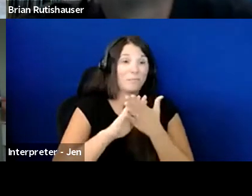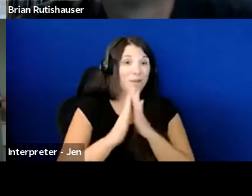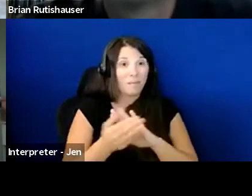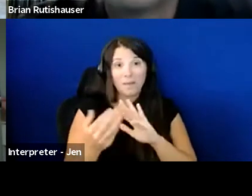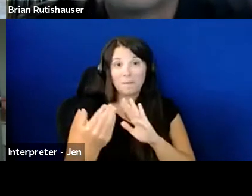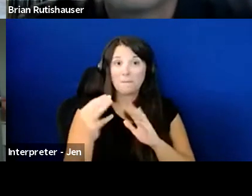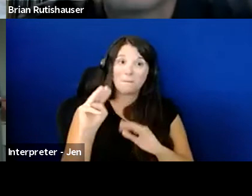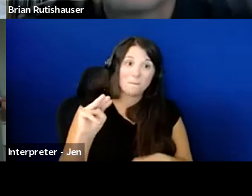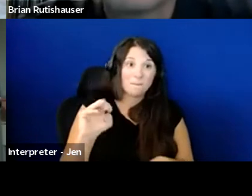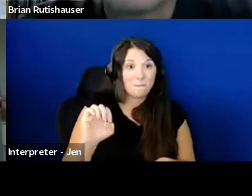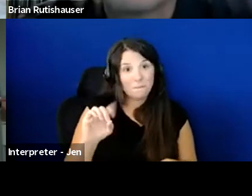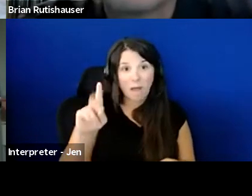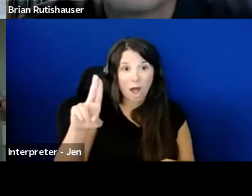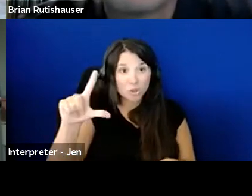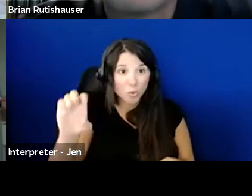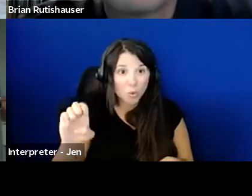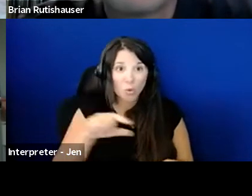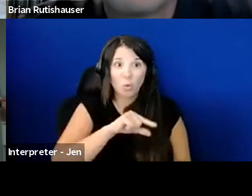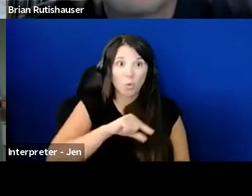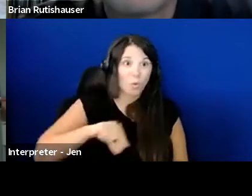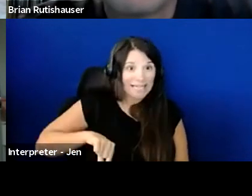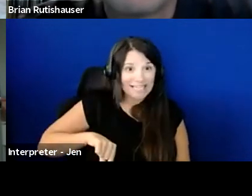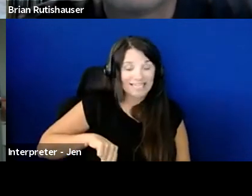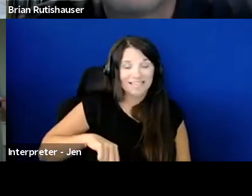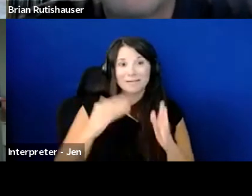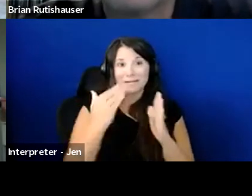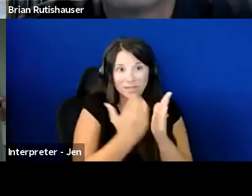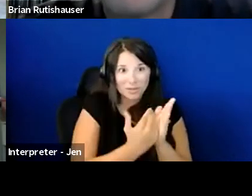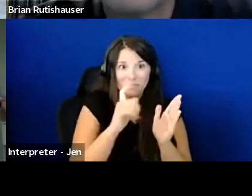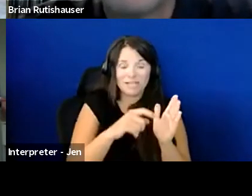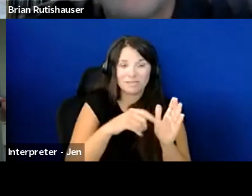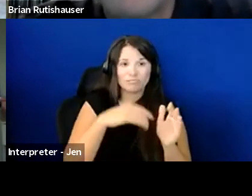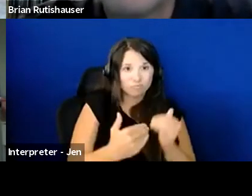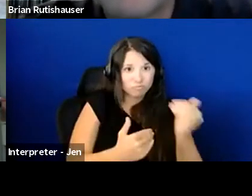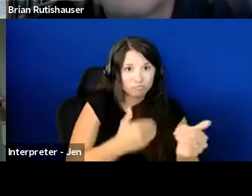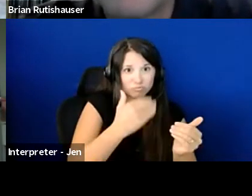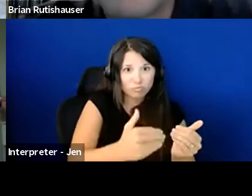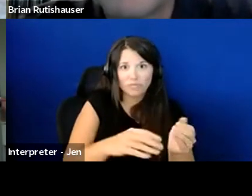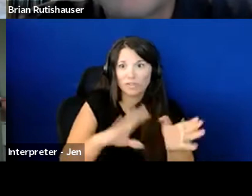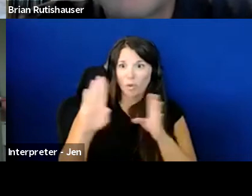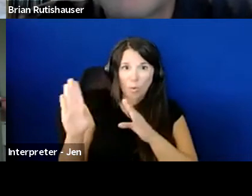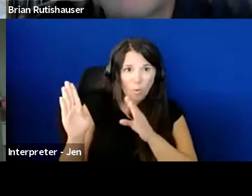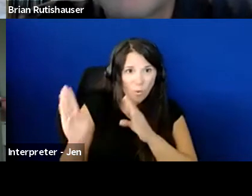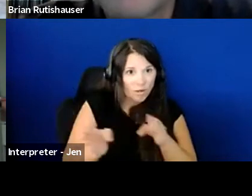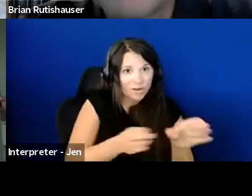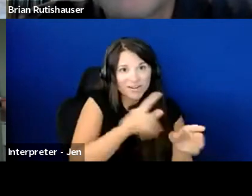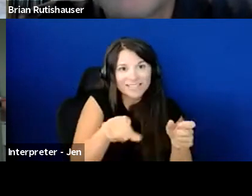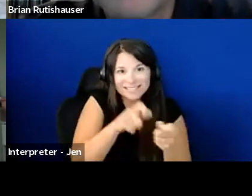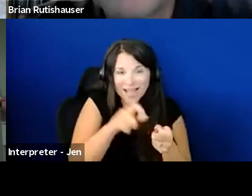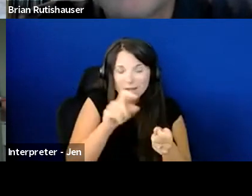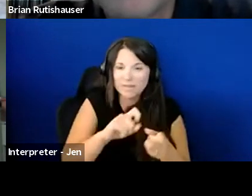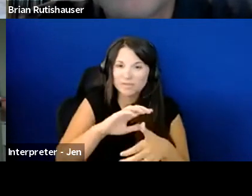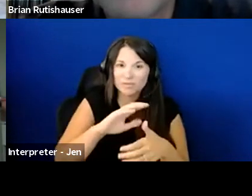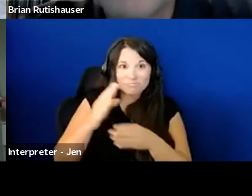have to complete in a certain order. They have to complete all. They're always in the same order. And so